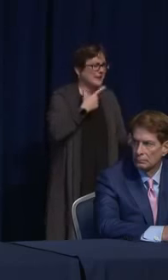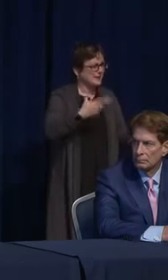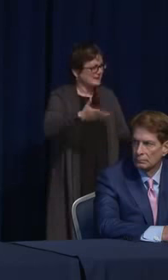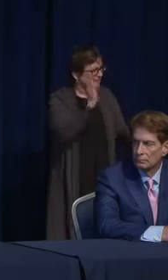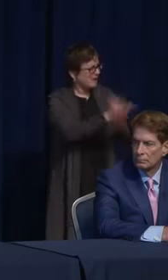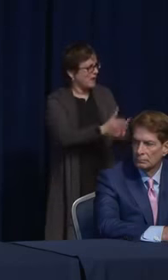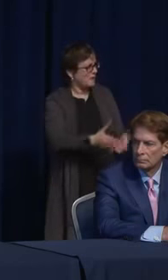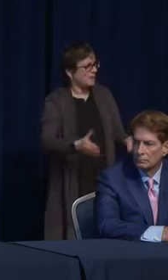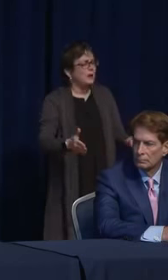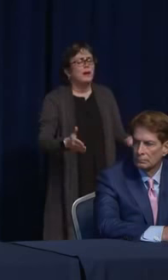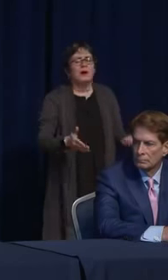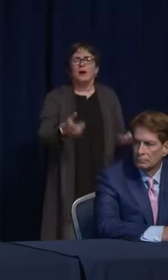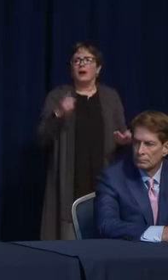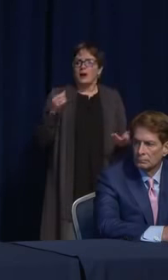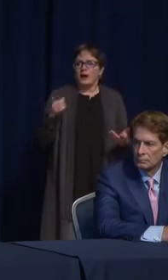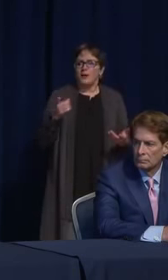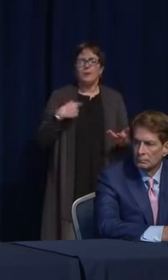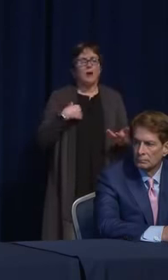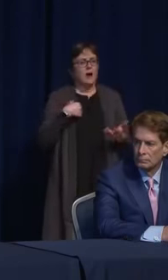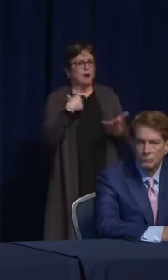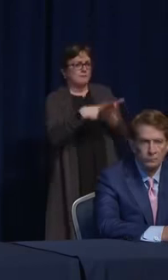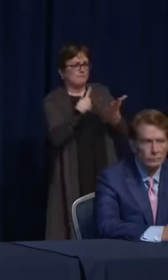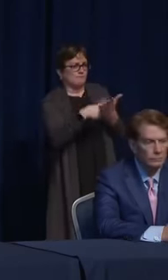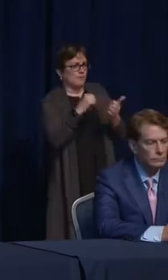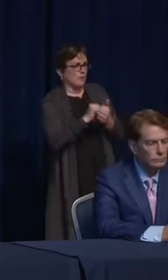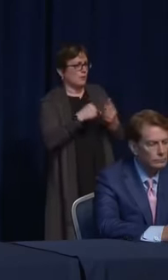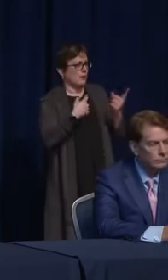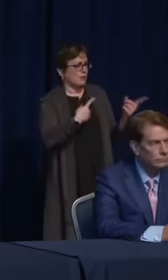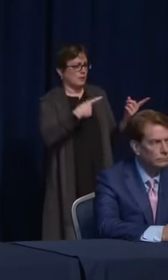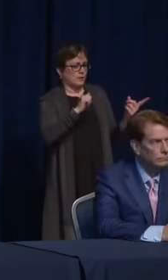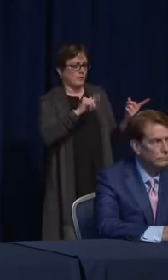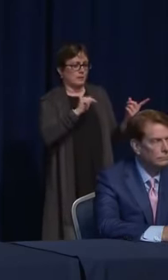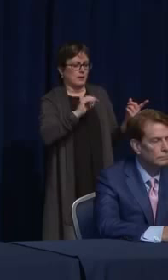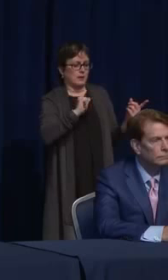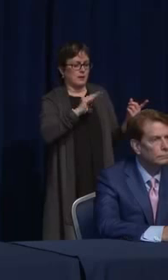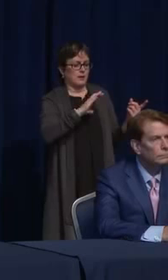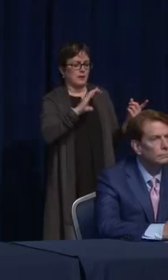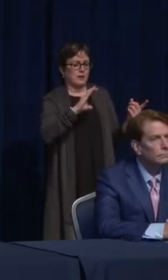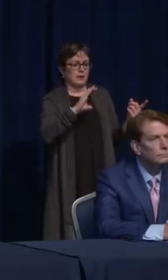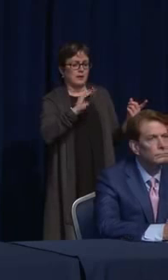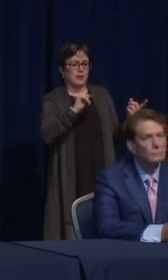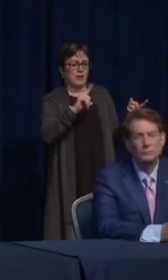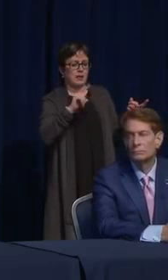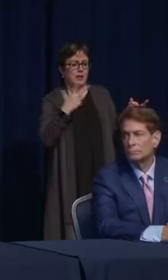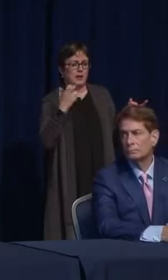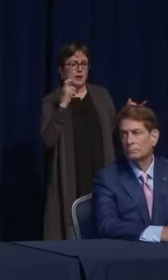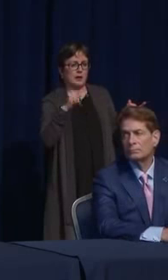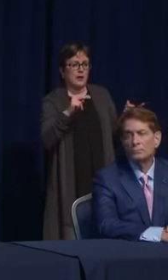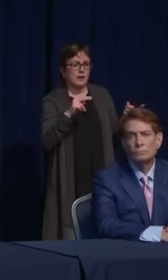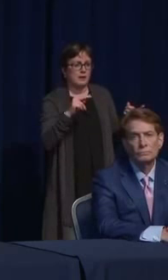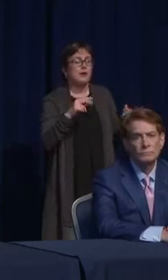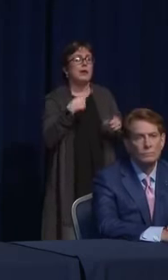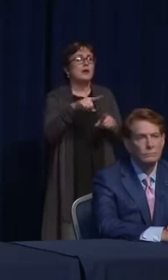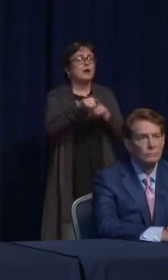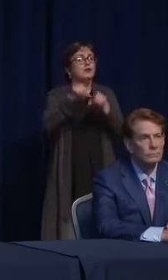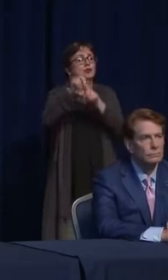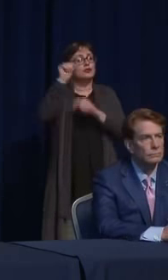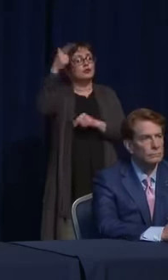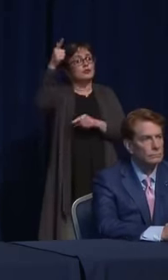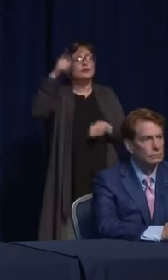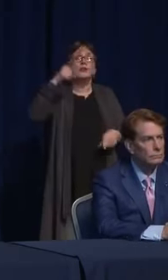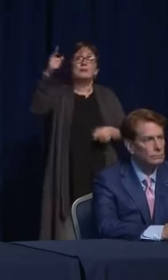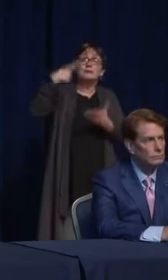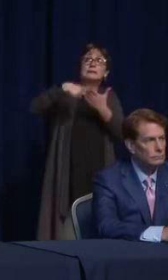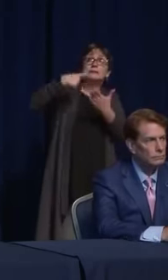with Pat and the Attorney General with law enforcement up and down the state tomorrow at noon, particularly going into a